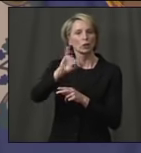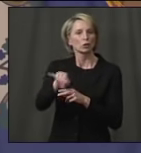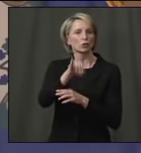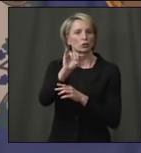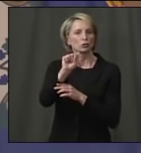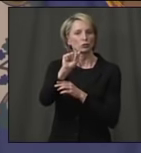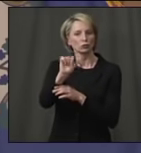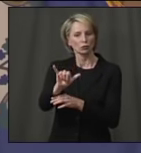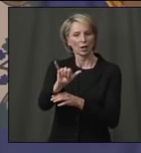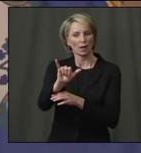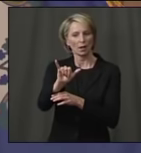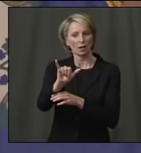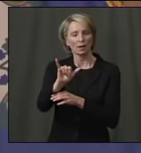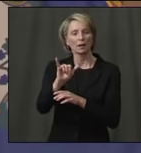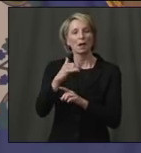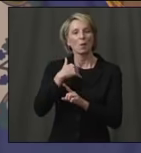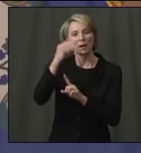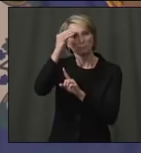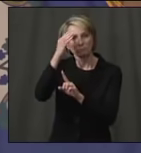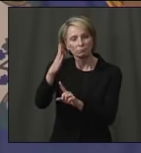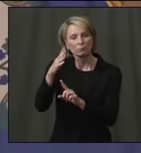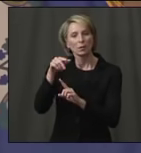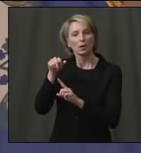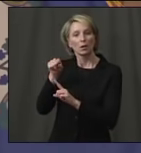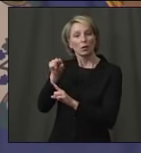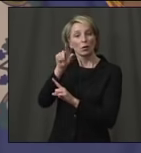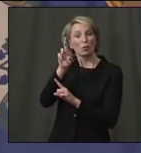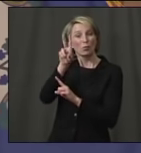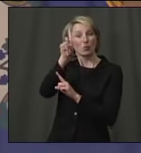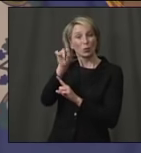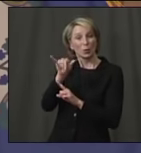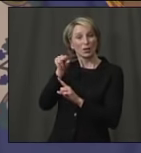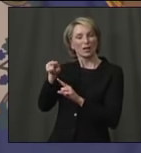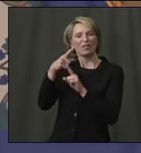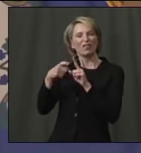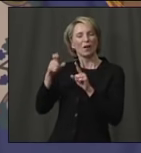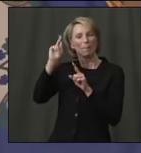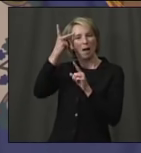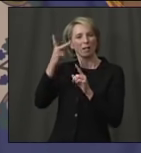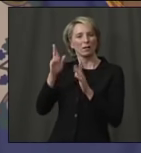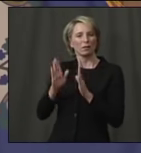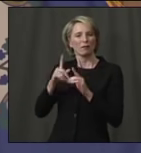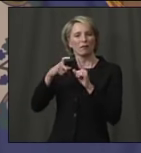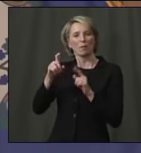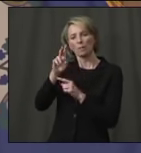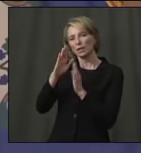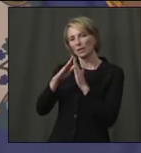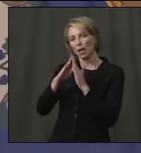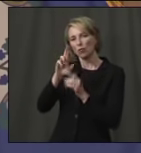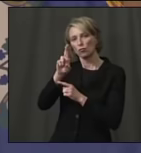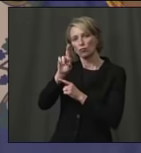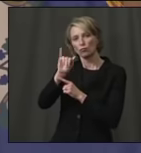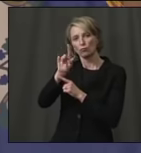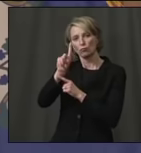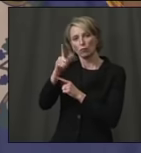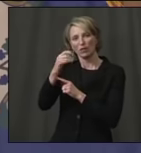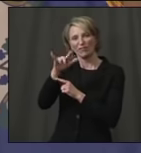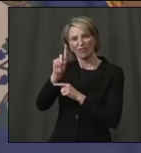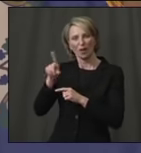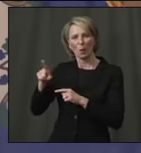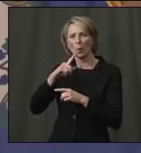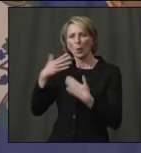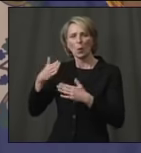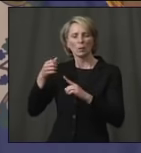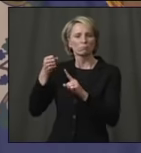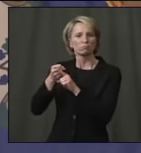us, Rudy Marconi told his story, first selectman of Ridgefield, badly afflicted a couple of weeks ago. And